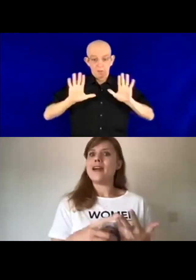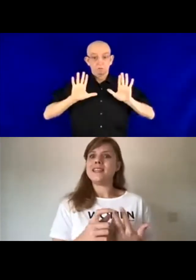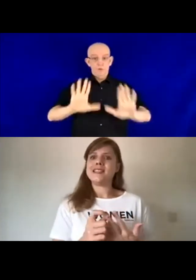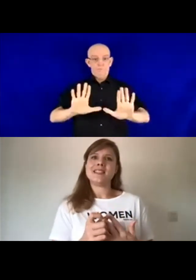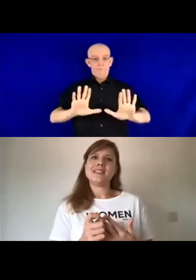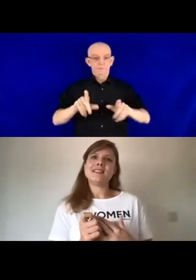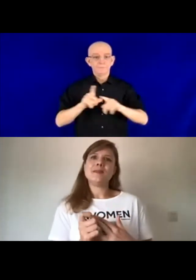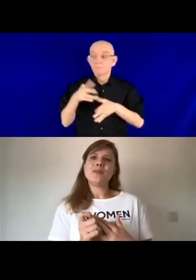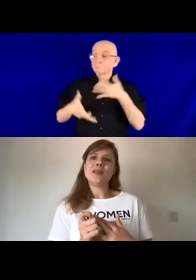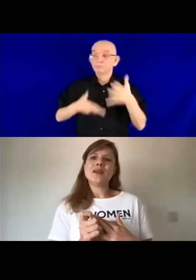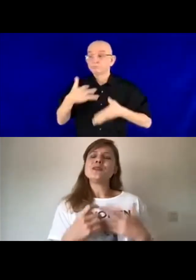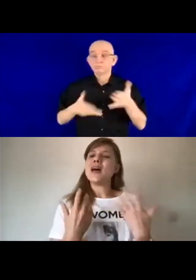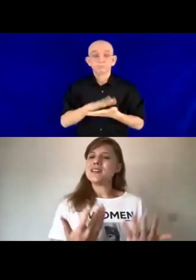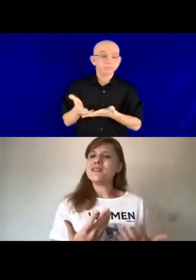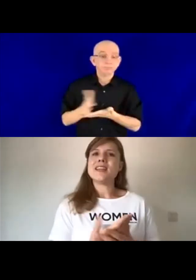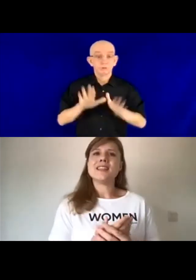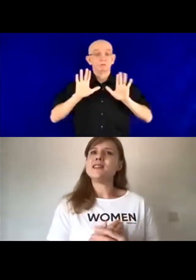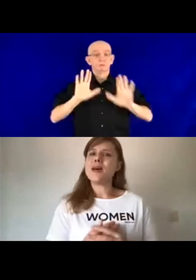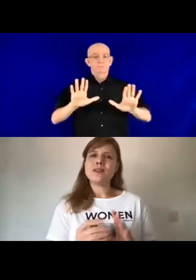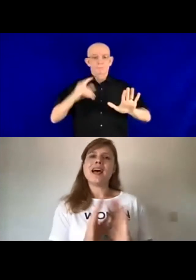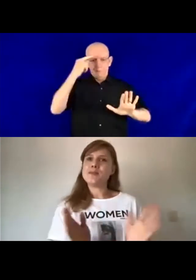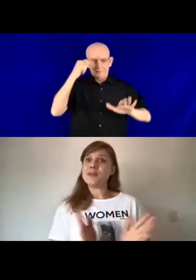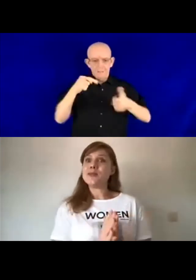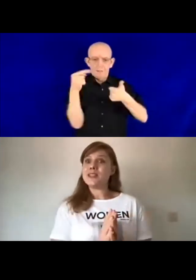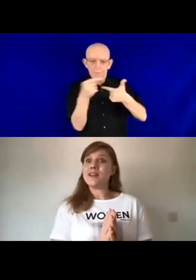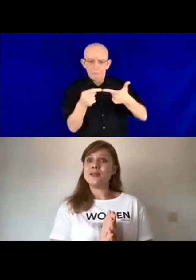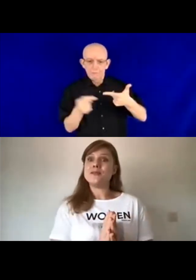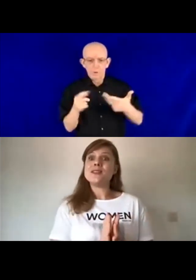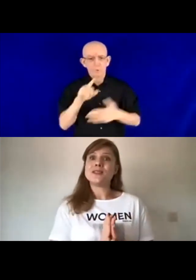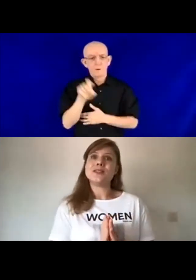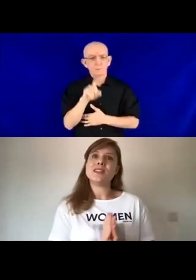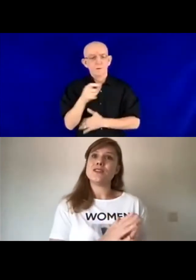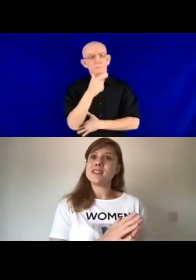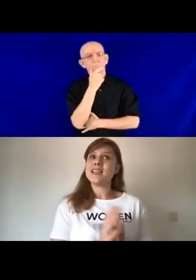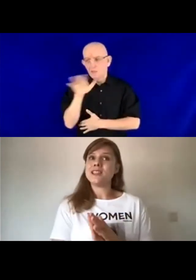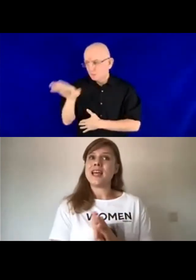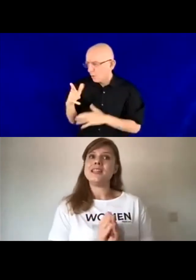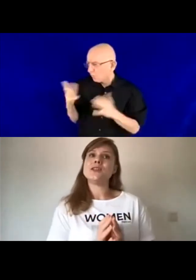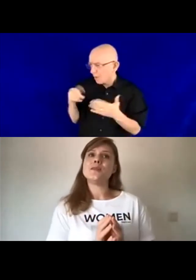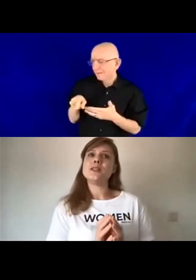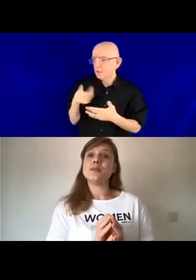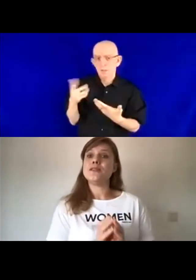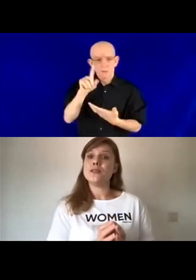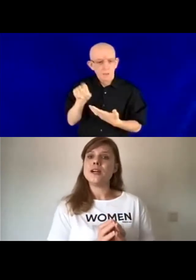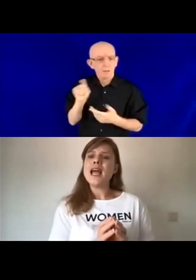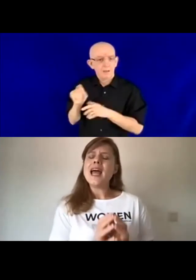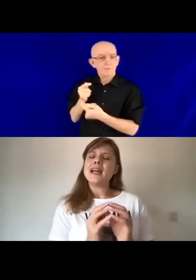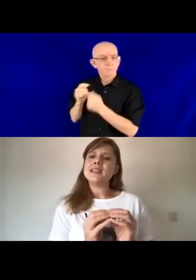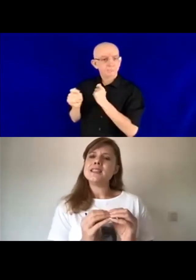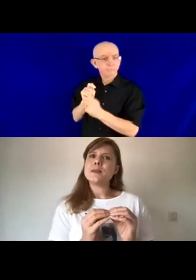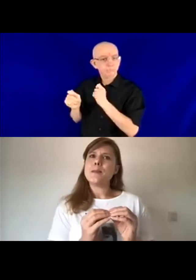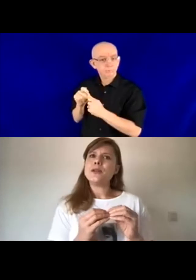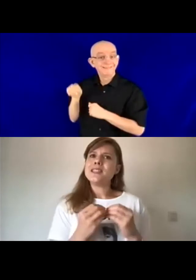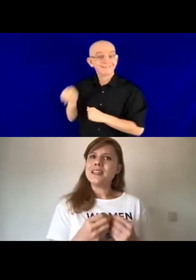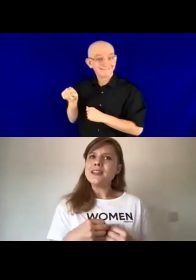why they did it. So as I've said, this method has been used in other research in translation and interpreting before, and it